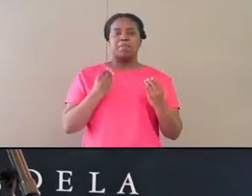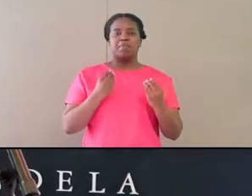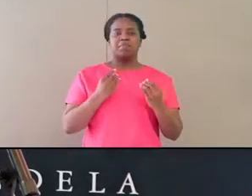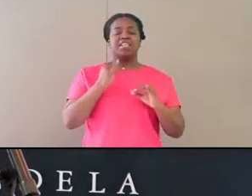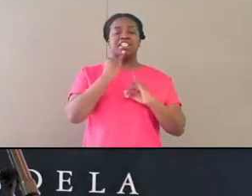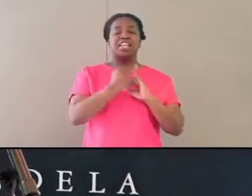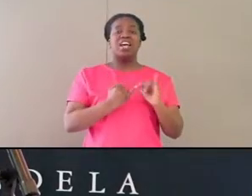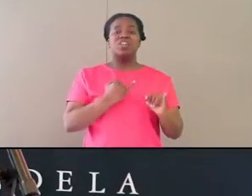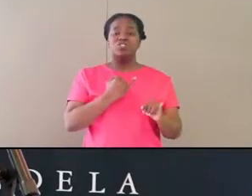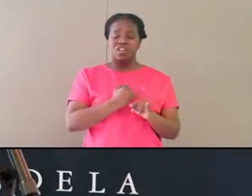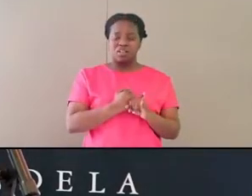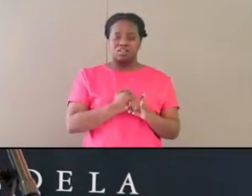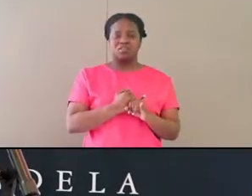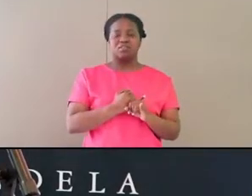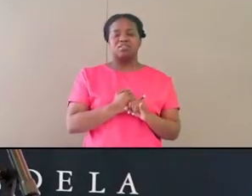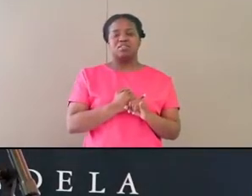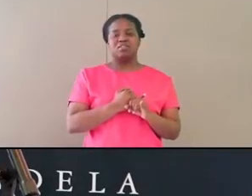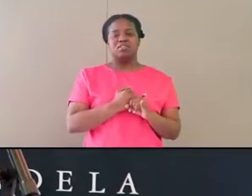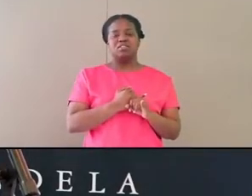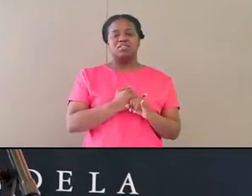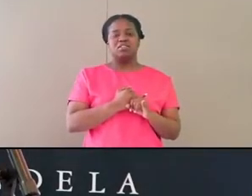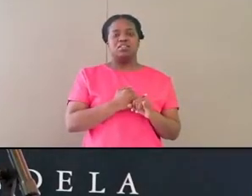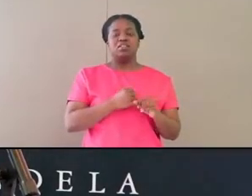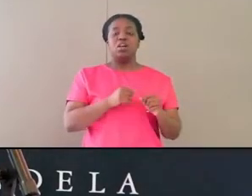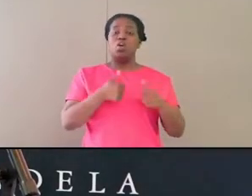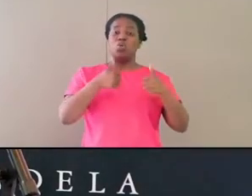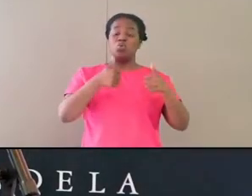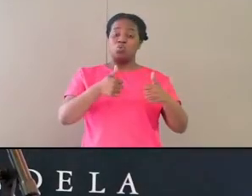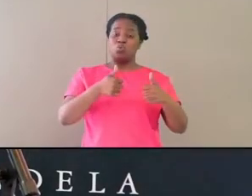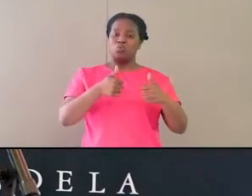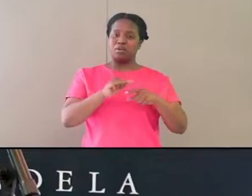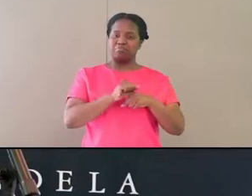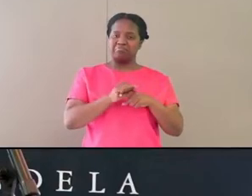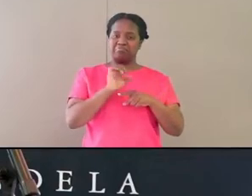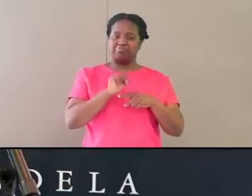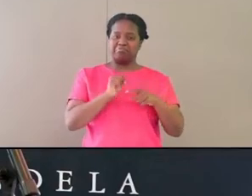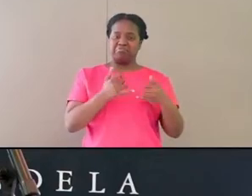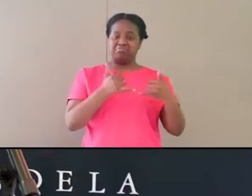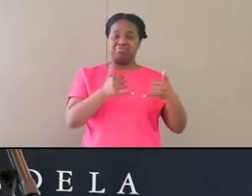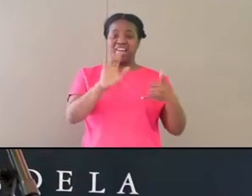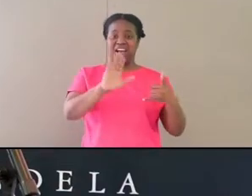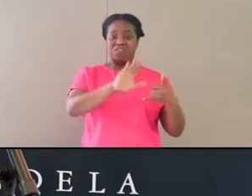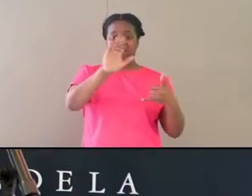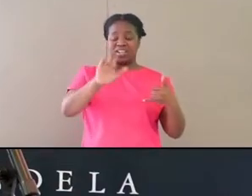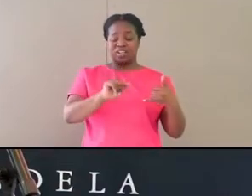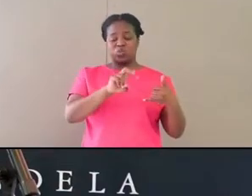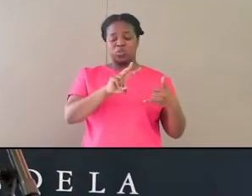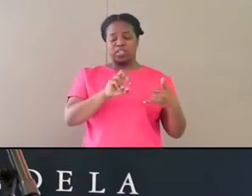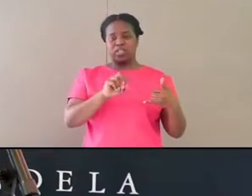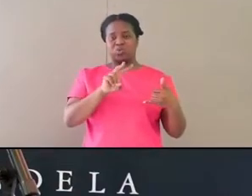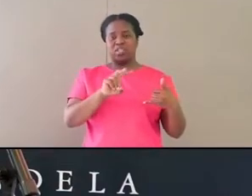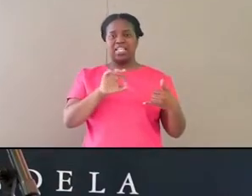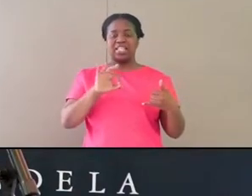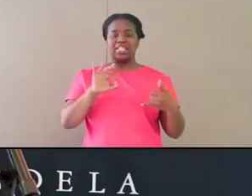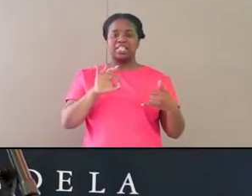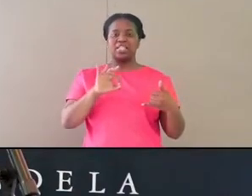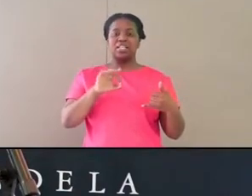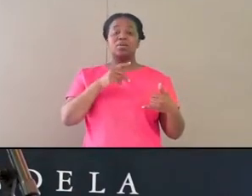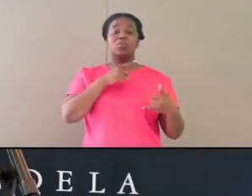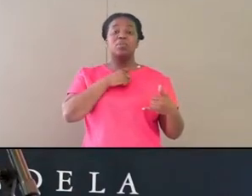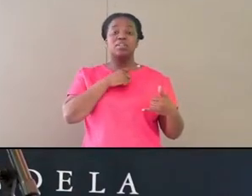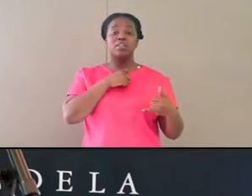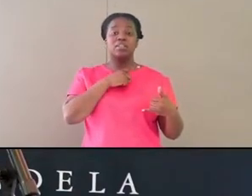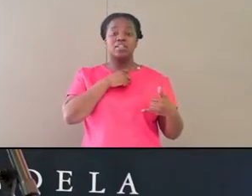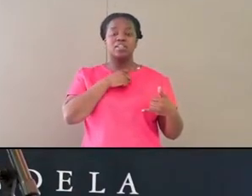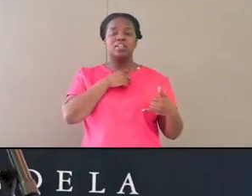international social security association good practice award for Africa 2023 guess what was it on it